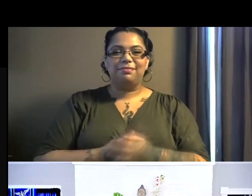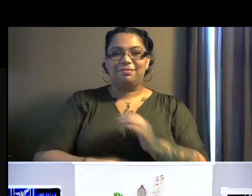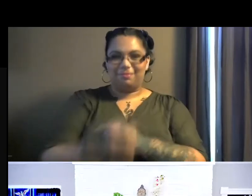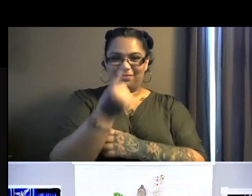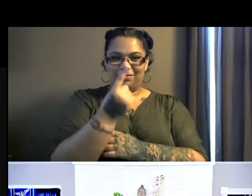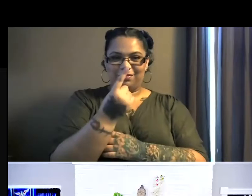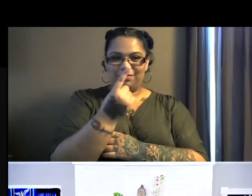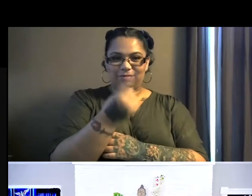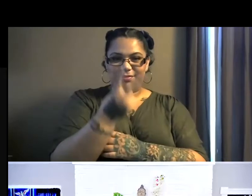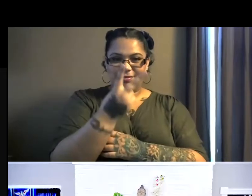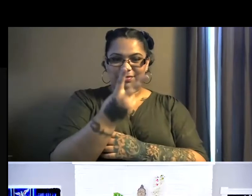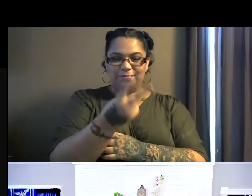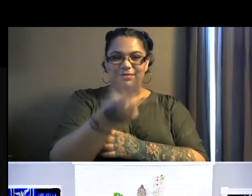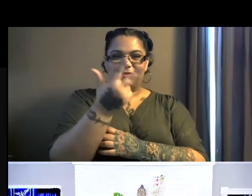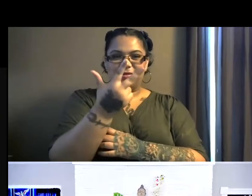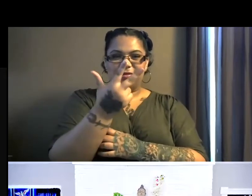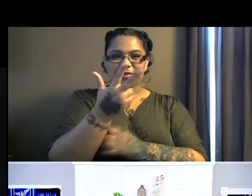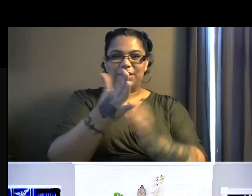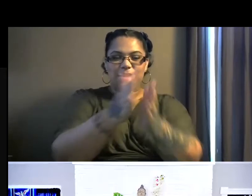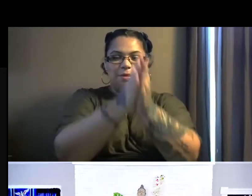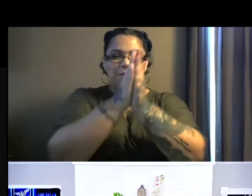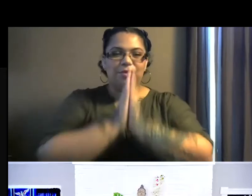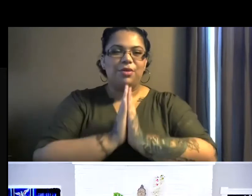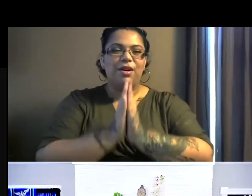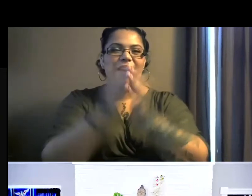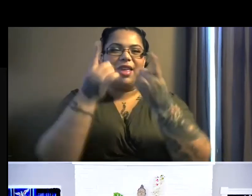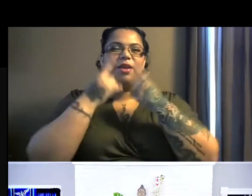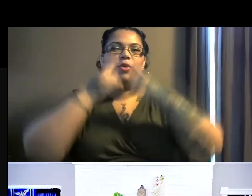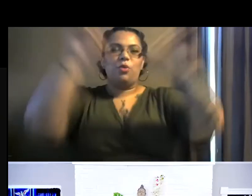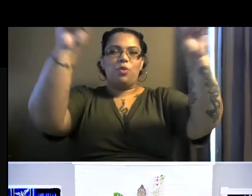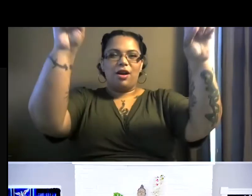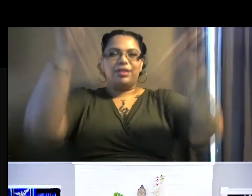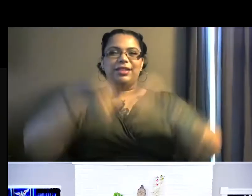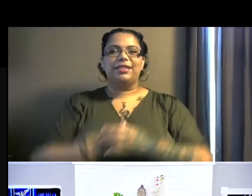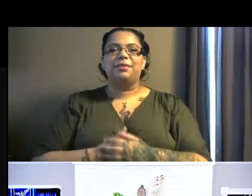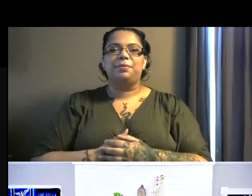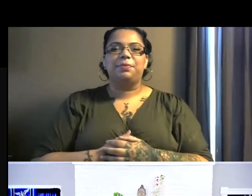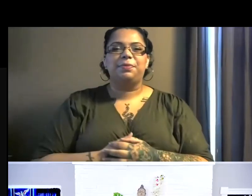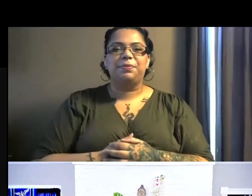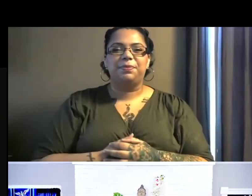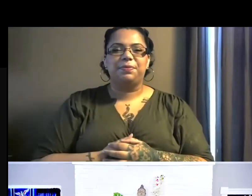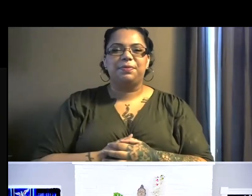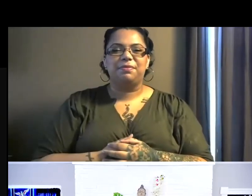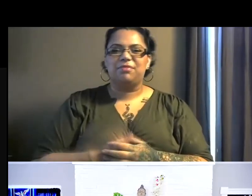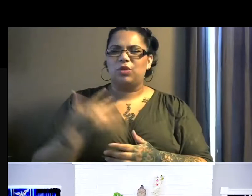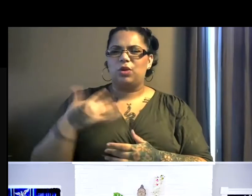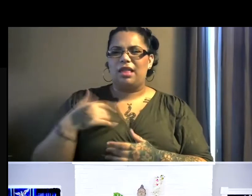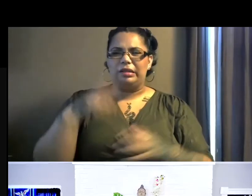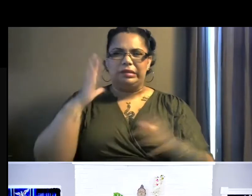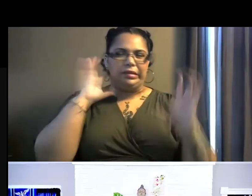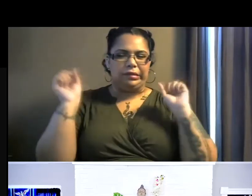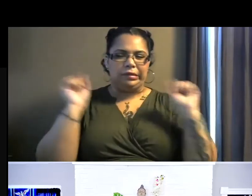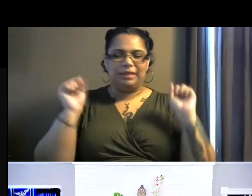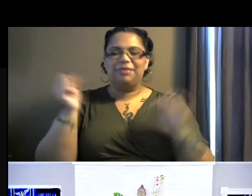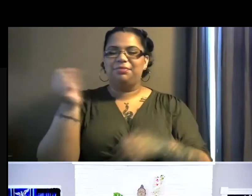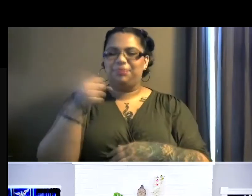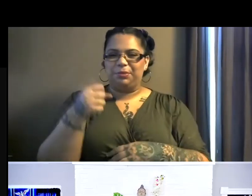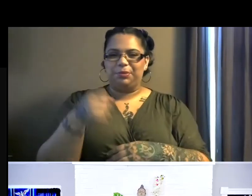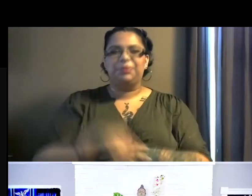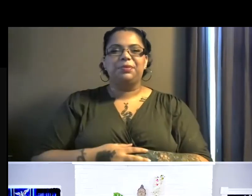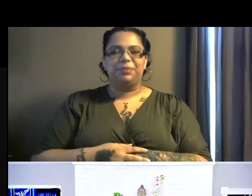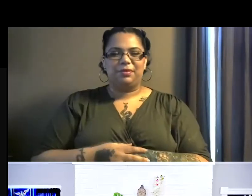One, two, three. Prayer works. Ooh, that was loud. Yes.